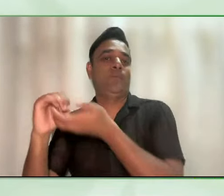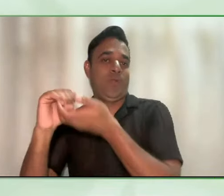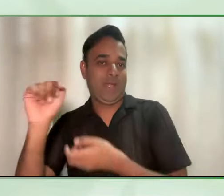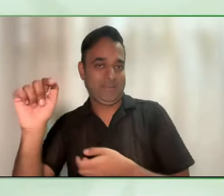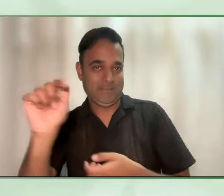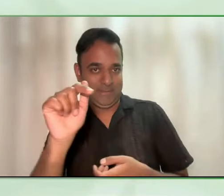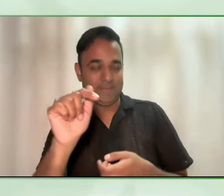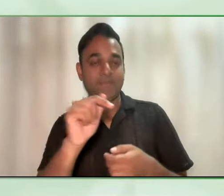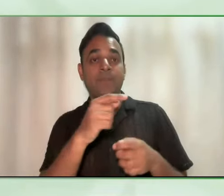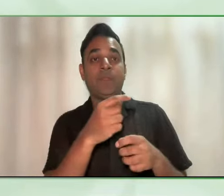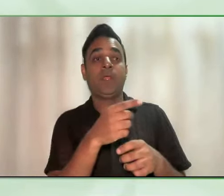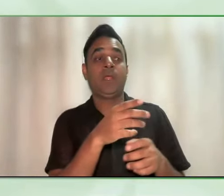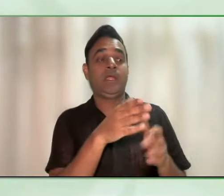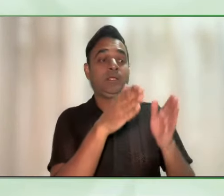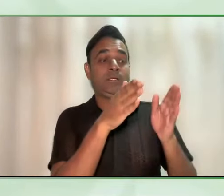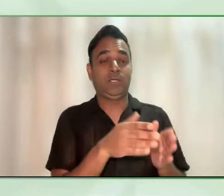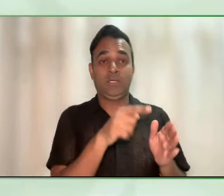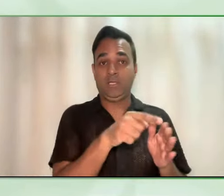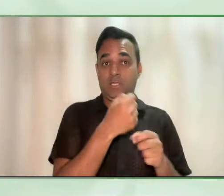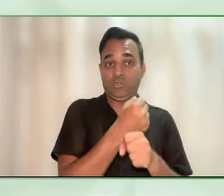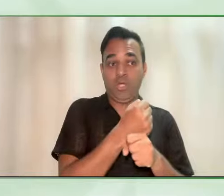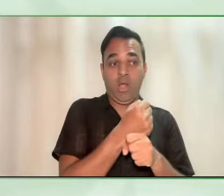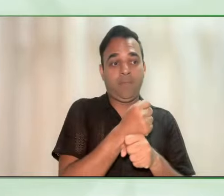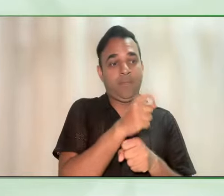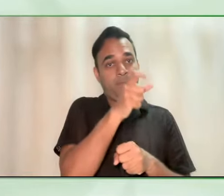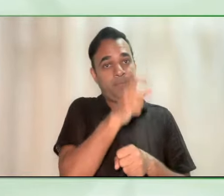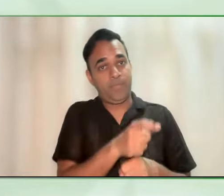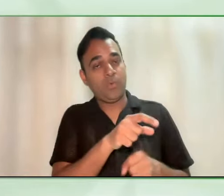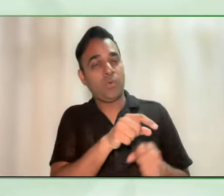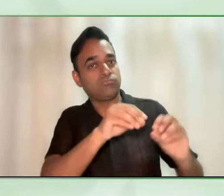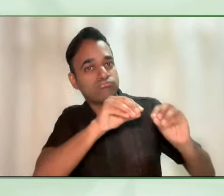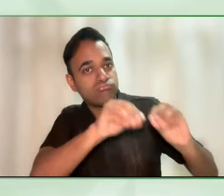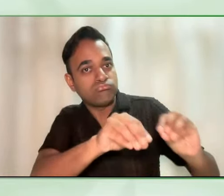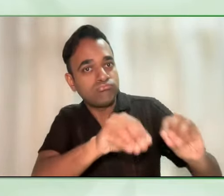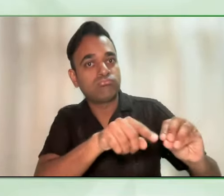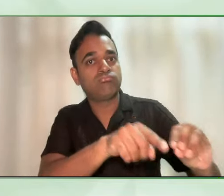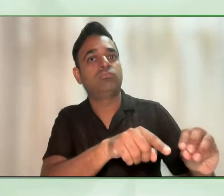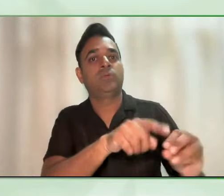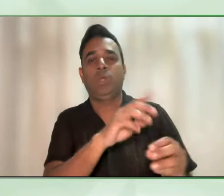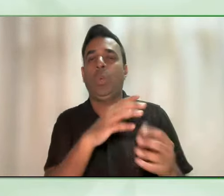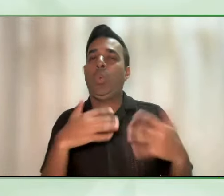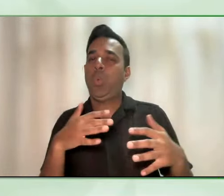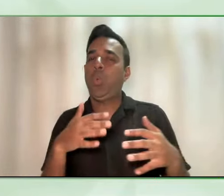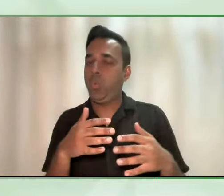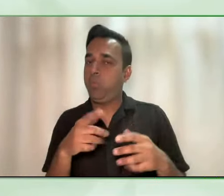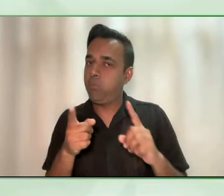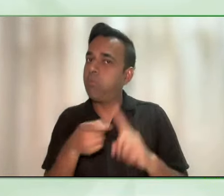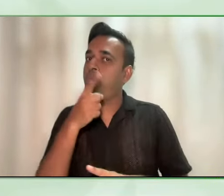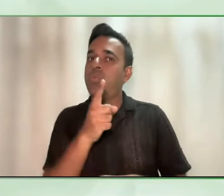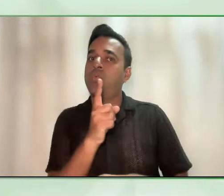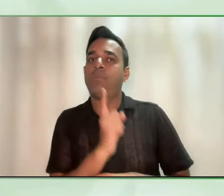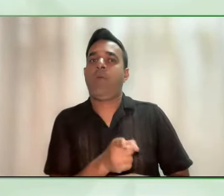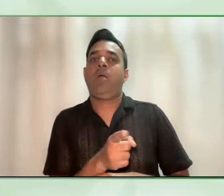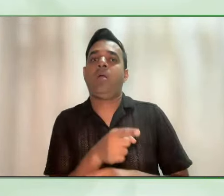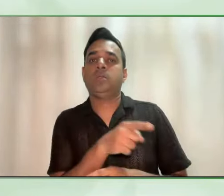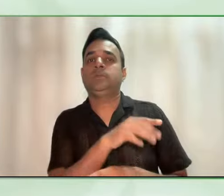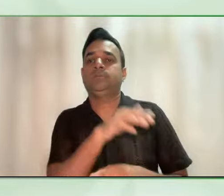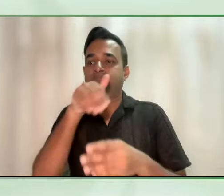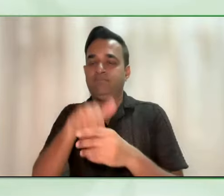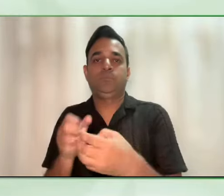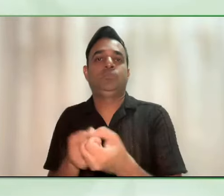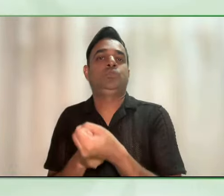managers and to the colleagues on how to make work environments and tasks more accessible